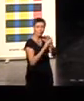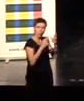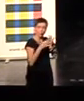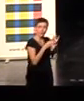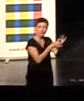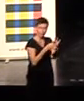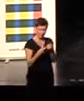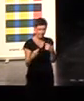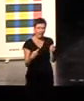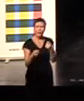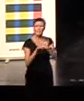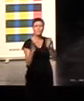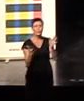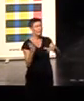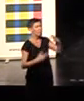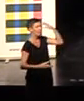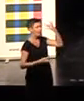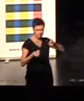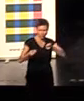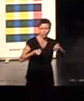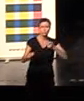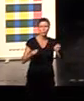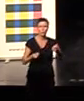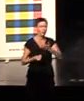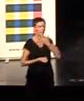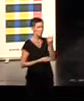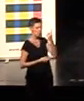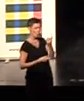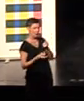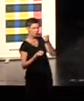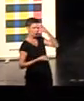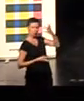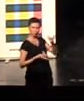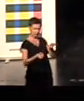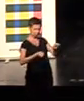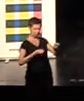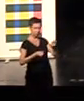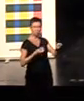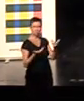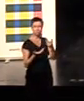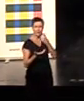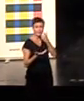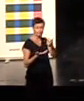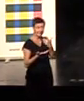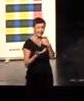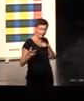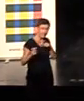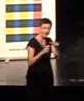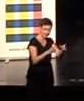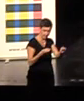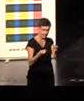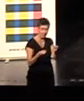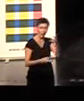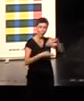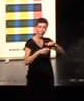from steeds regulatie no in de video country has been capable of maintaining de market